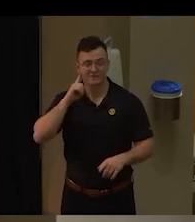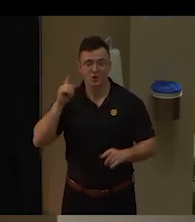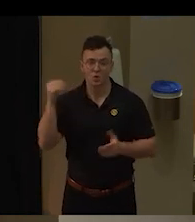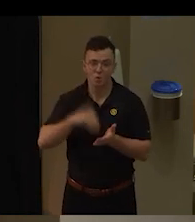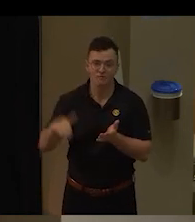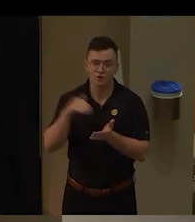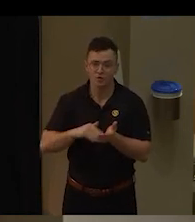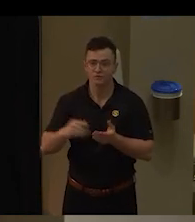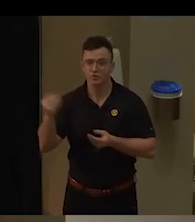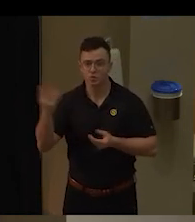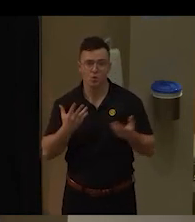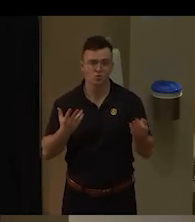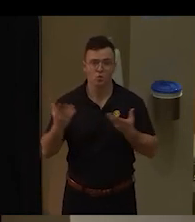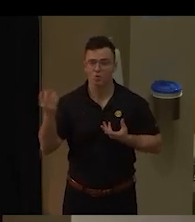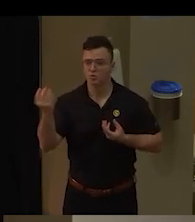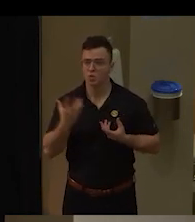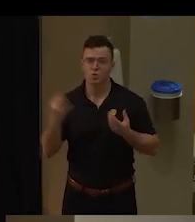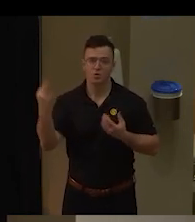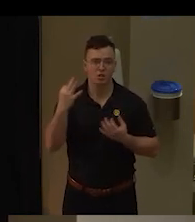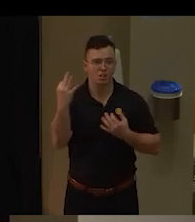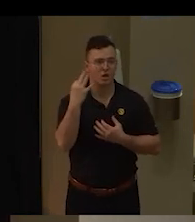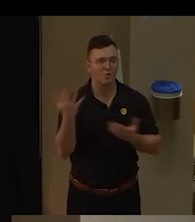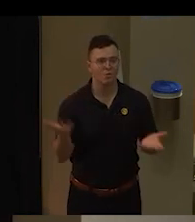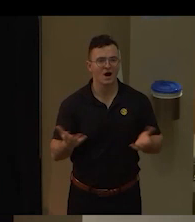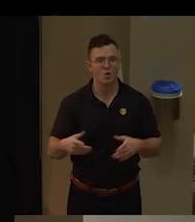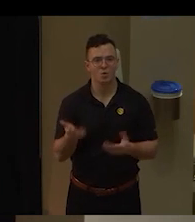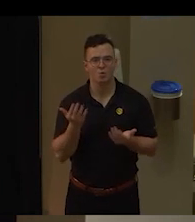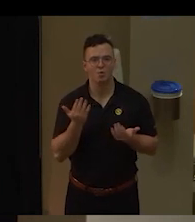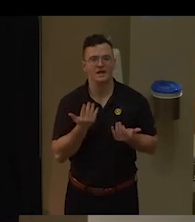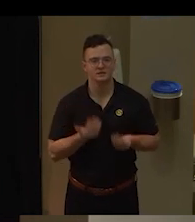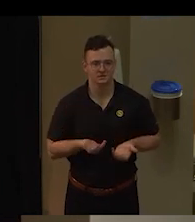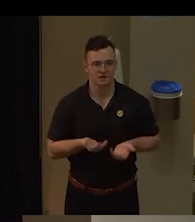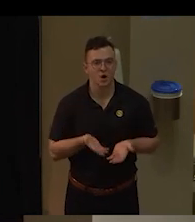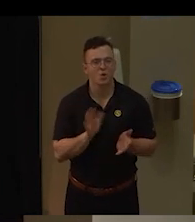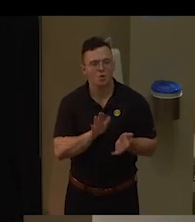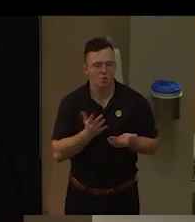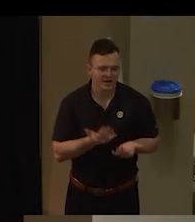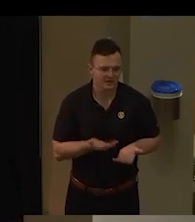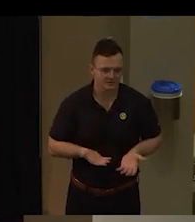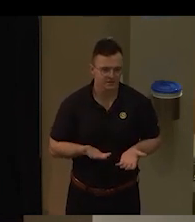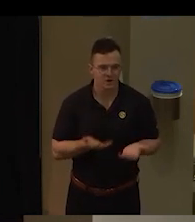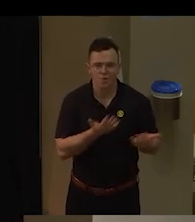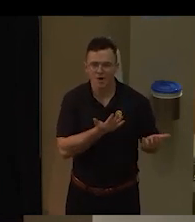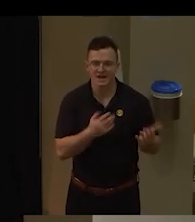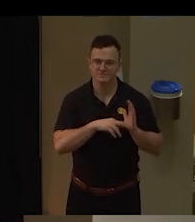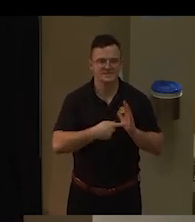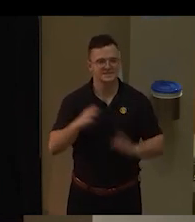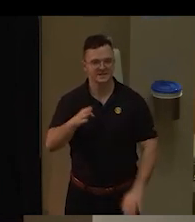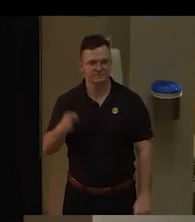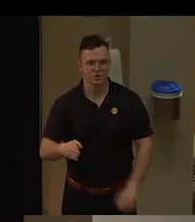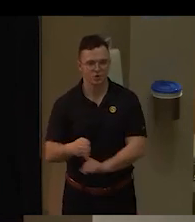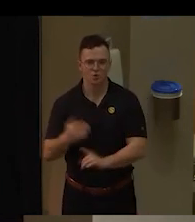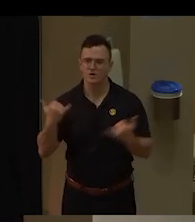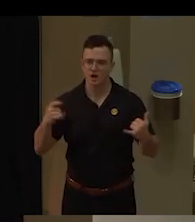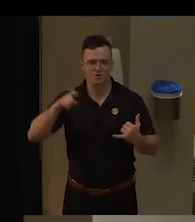every Negro with piercing familiarity. This wait has almost always meant never. We must come to see with one of